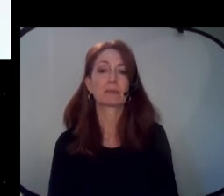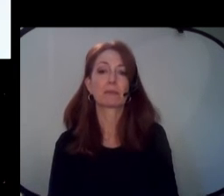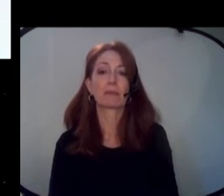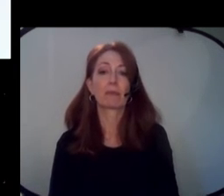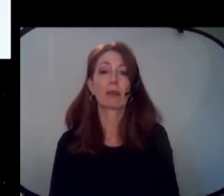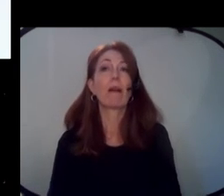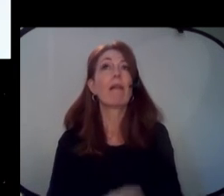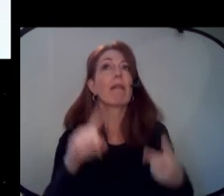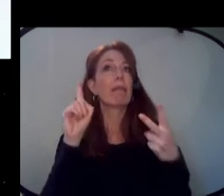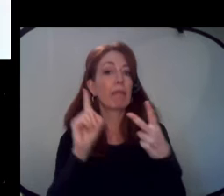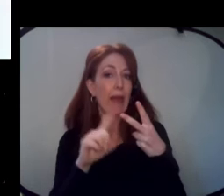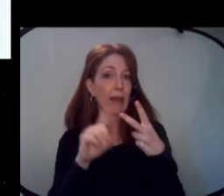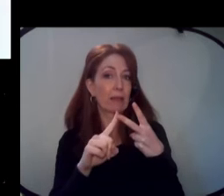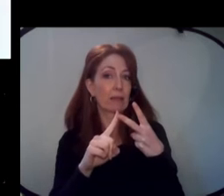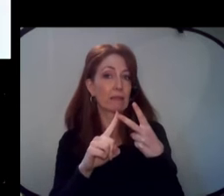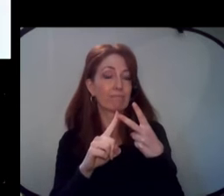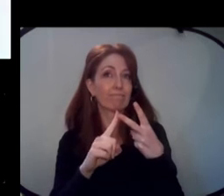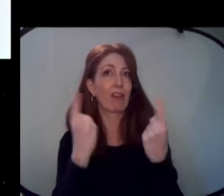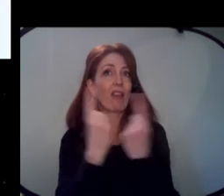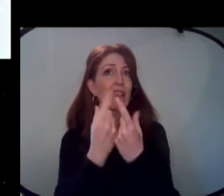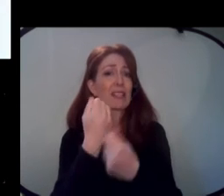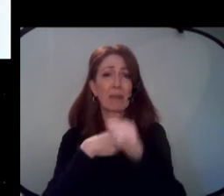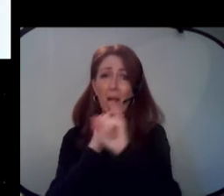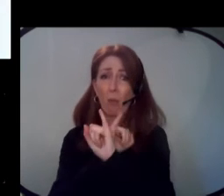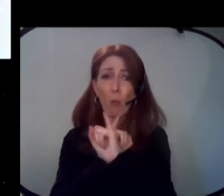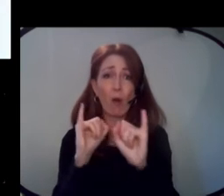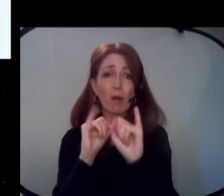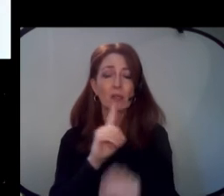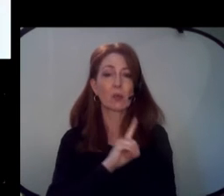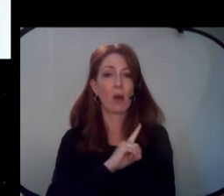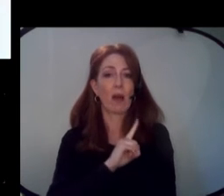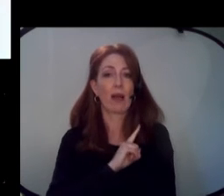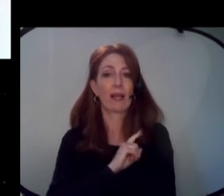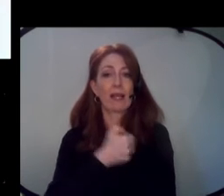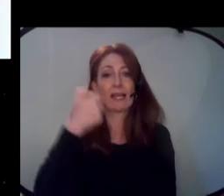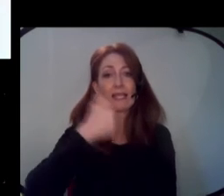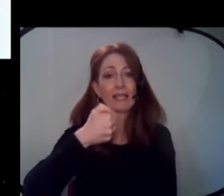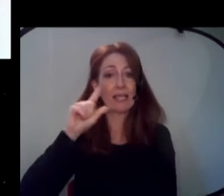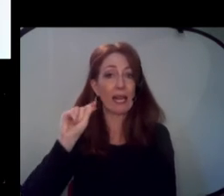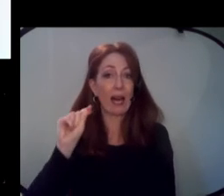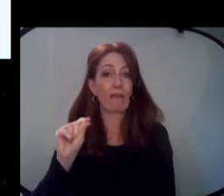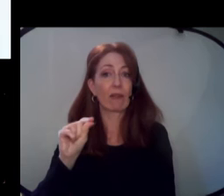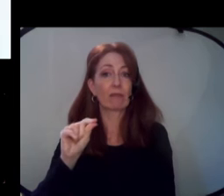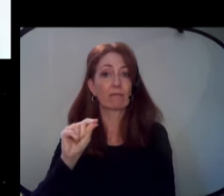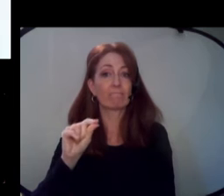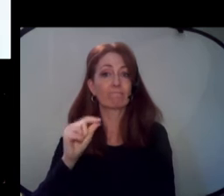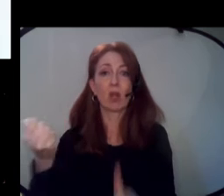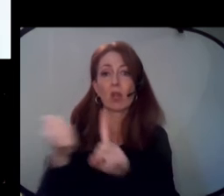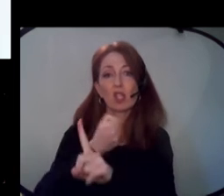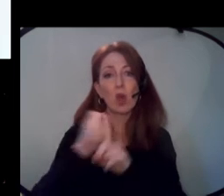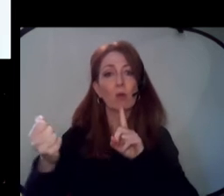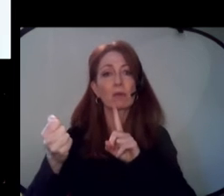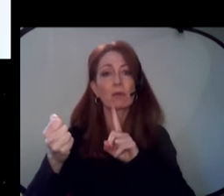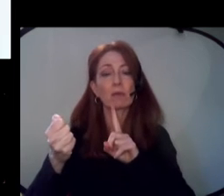then things get even worse when in 1611, she is assaulted by one